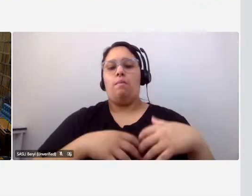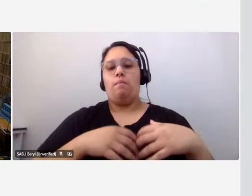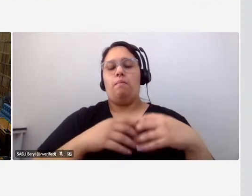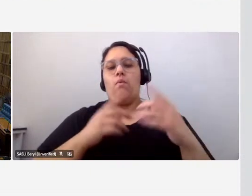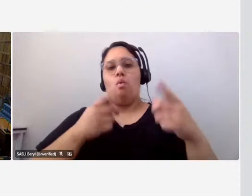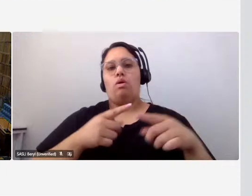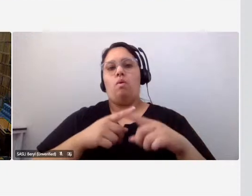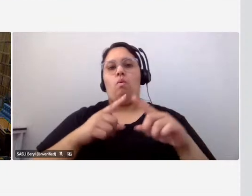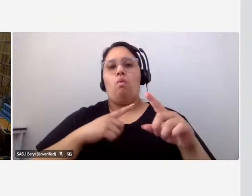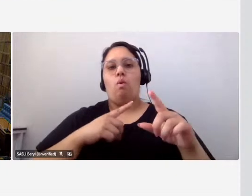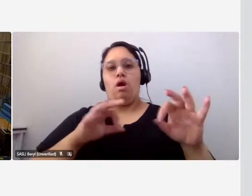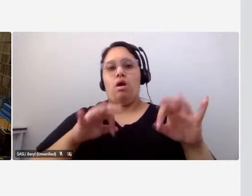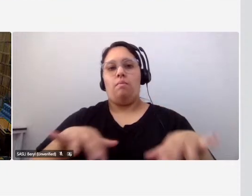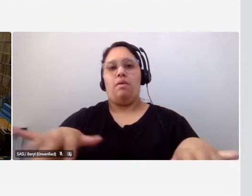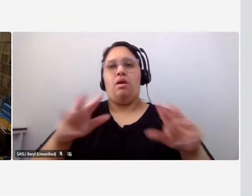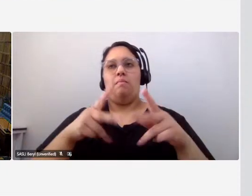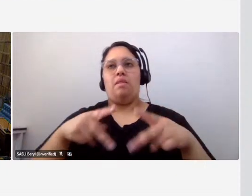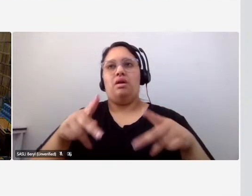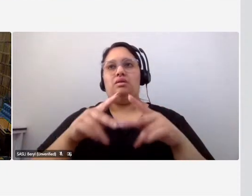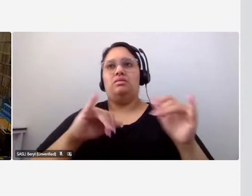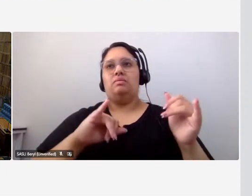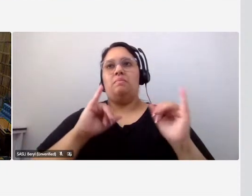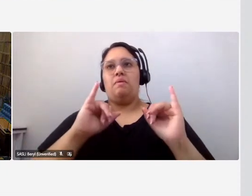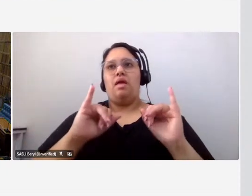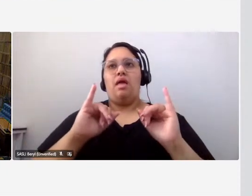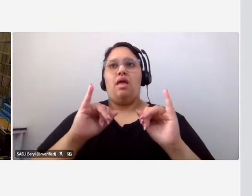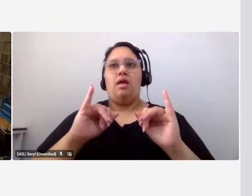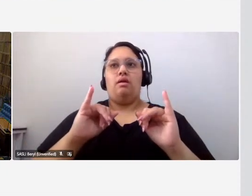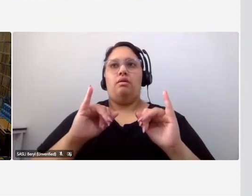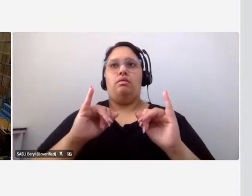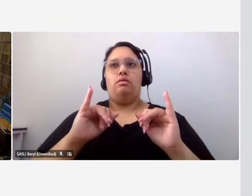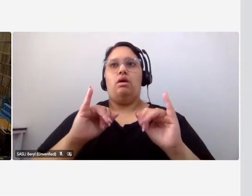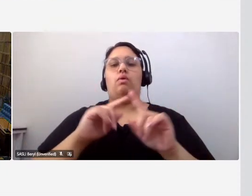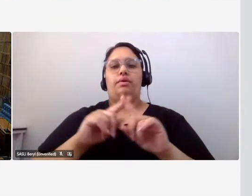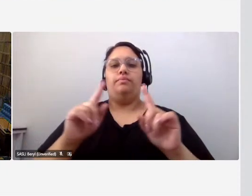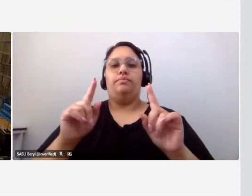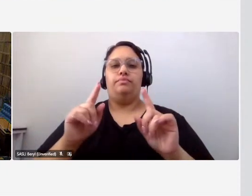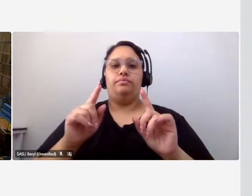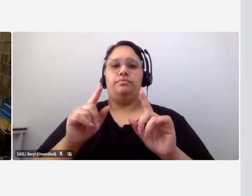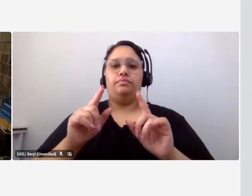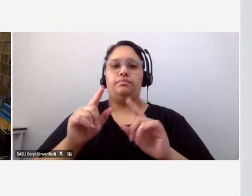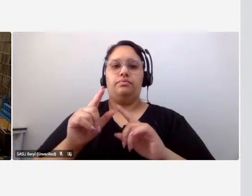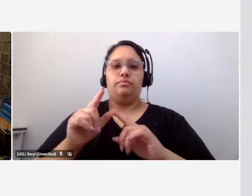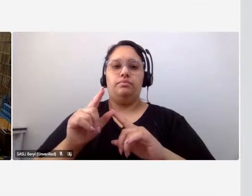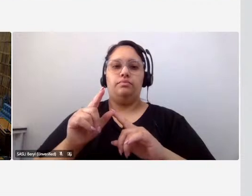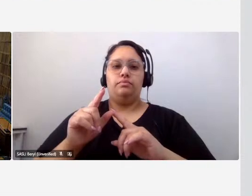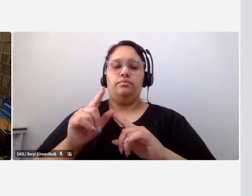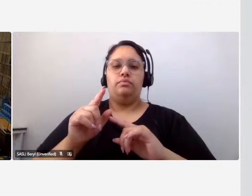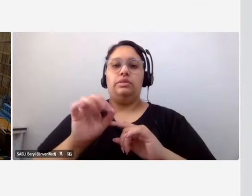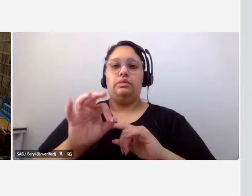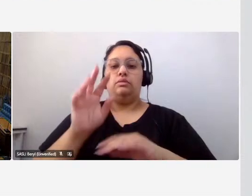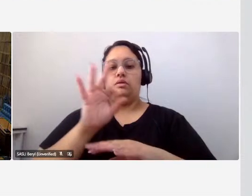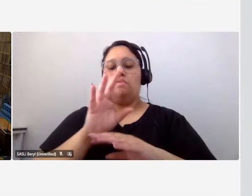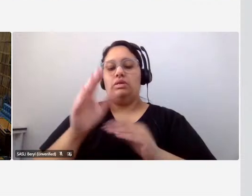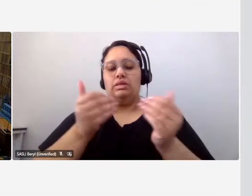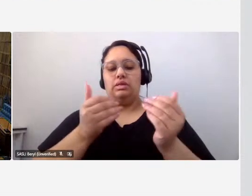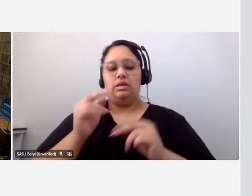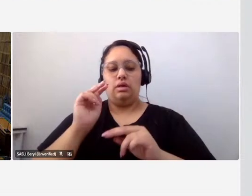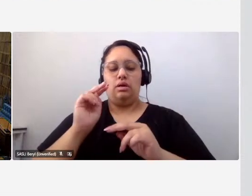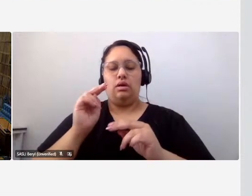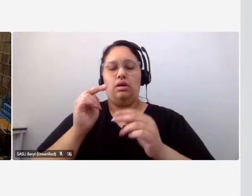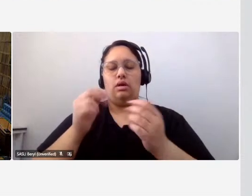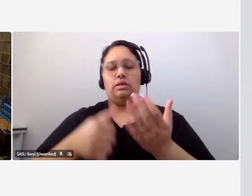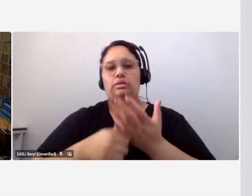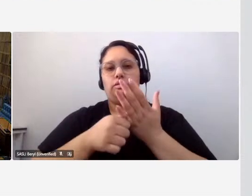places are so badly degraded. So what can be done to preempt this? And what assistance would one be looking for